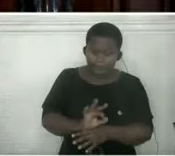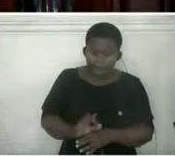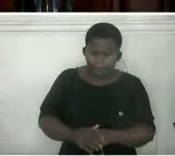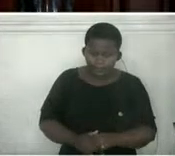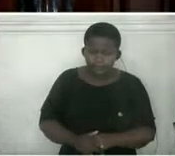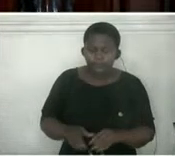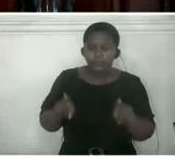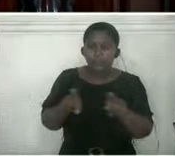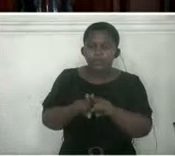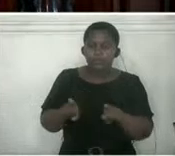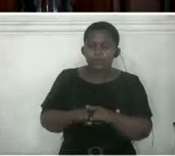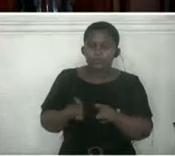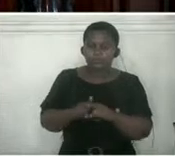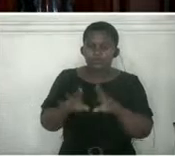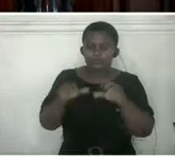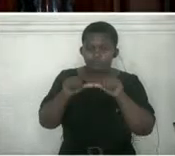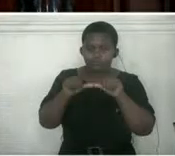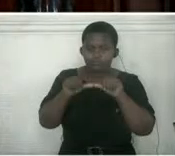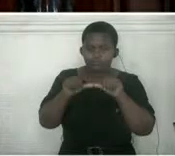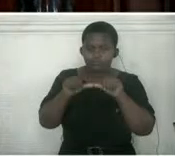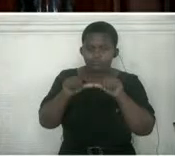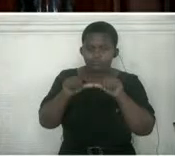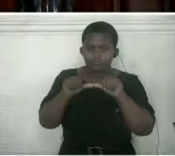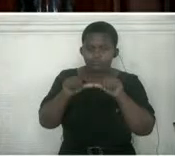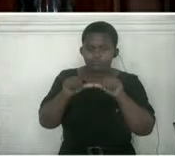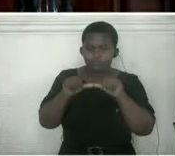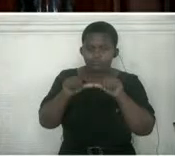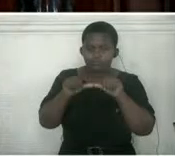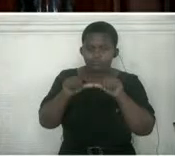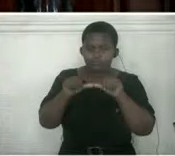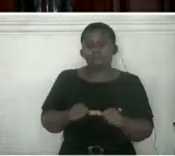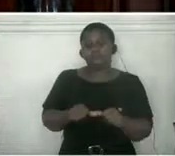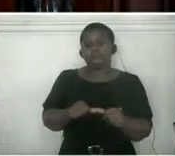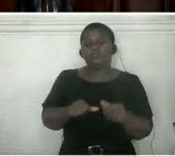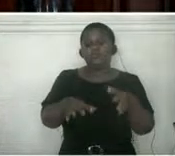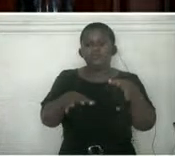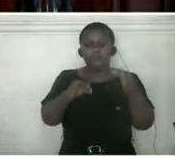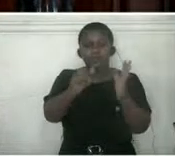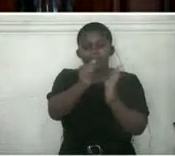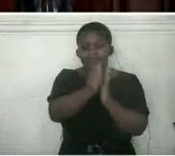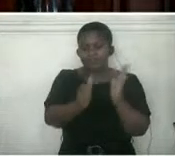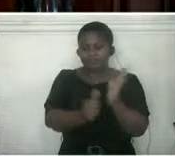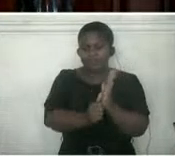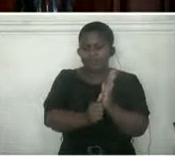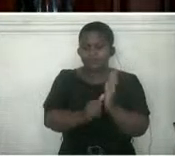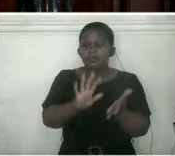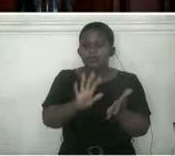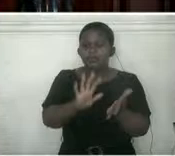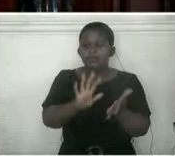We will now proceed with the rest of the matters on the order paper.